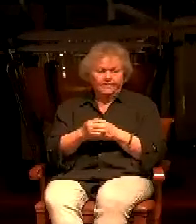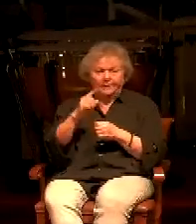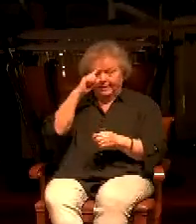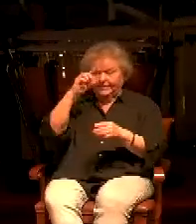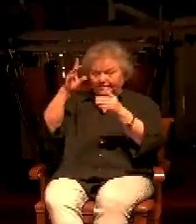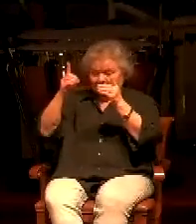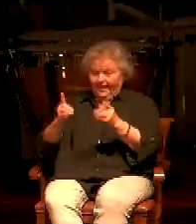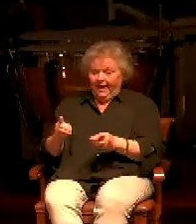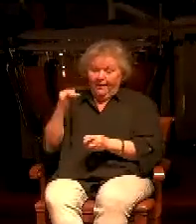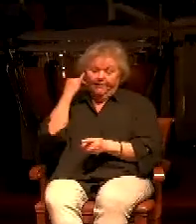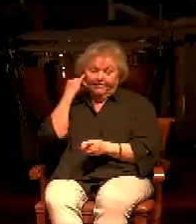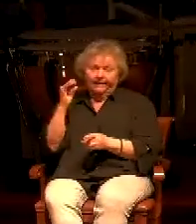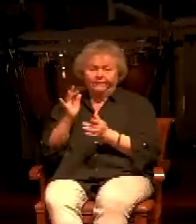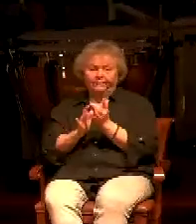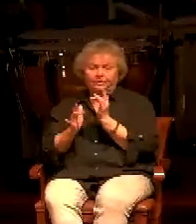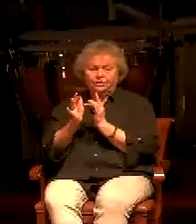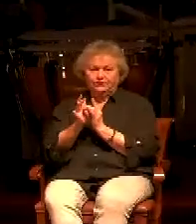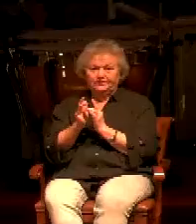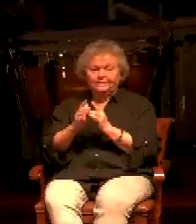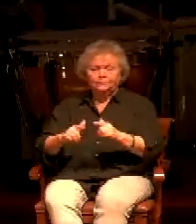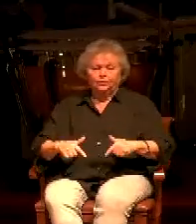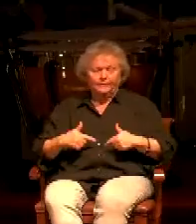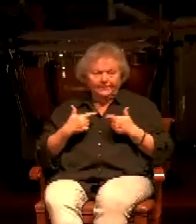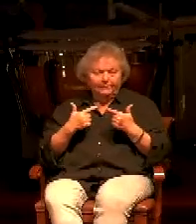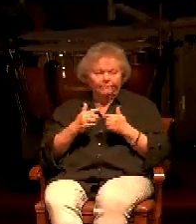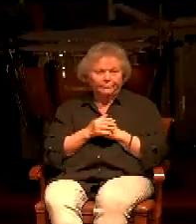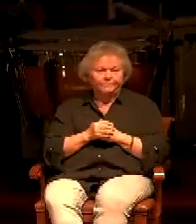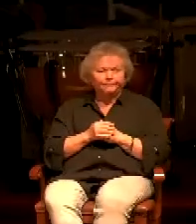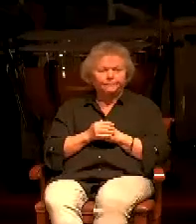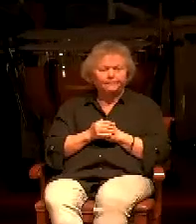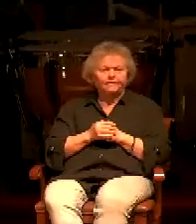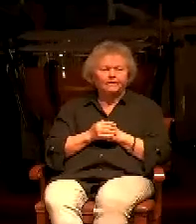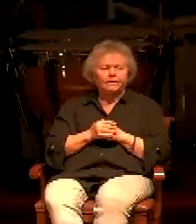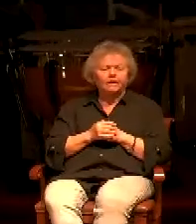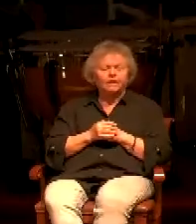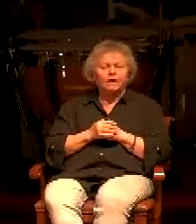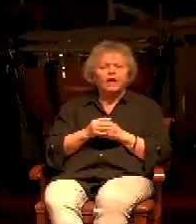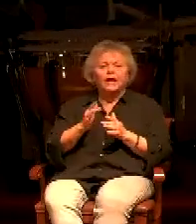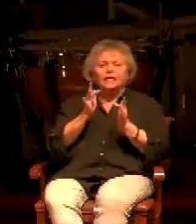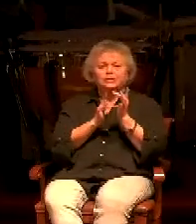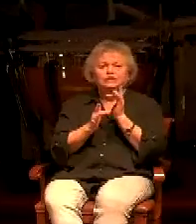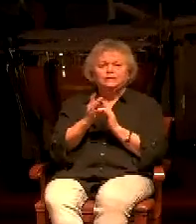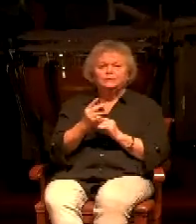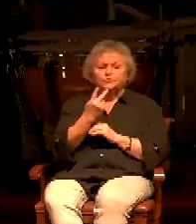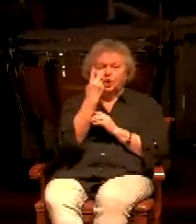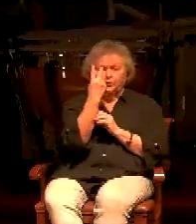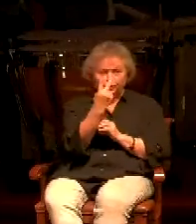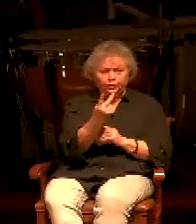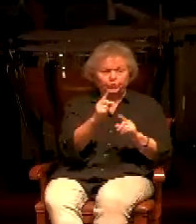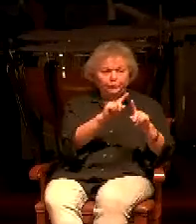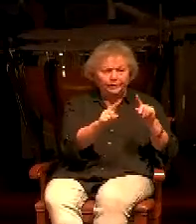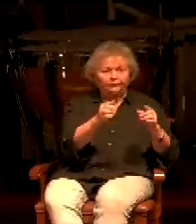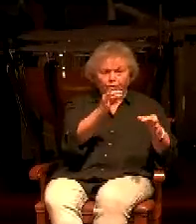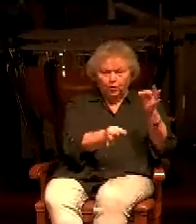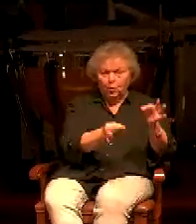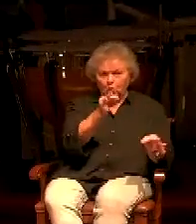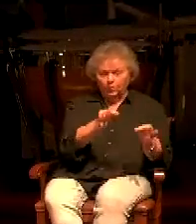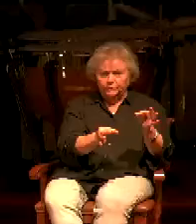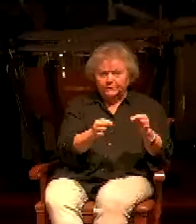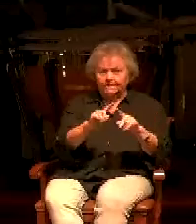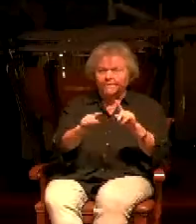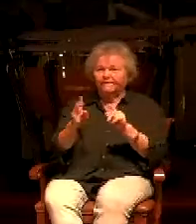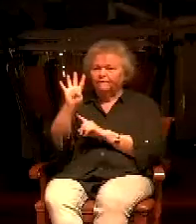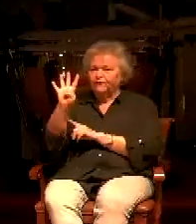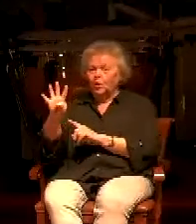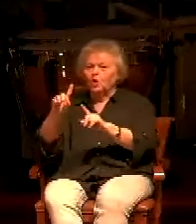will go from the Jewish court to the Roman court. Not only will he go from two different courts, he will go in front of four different judges. In this text alone, he will